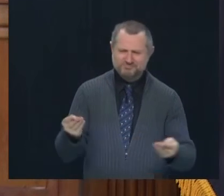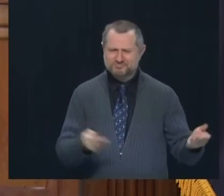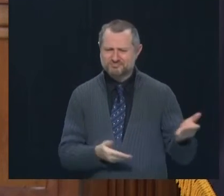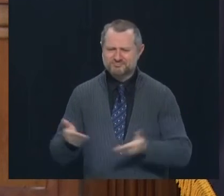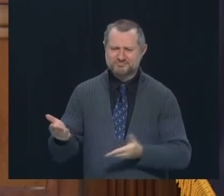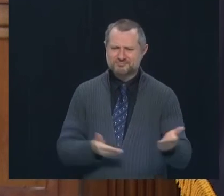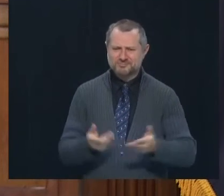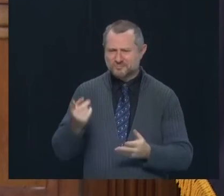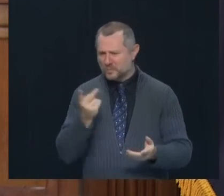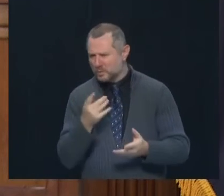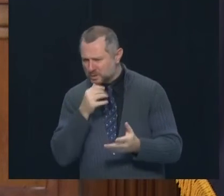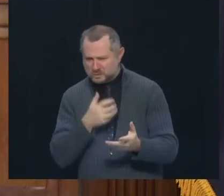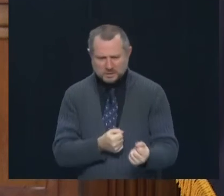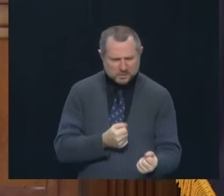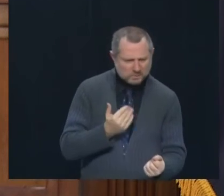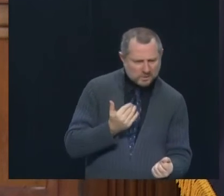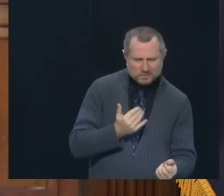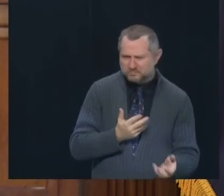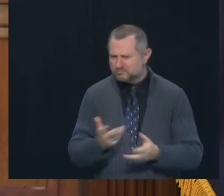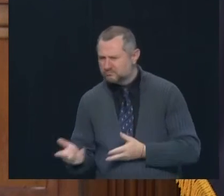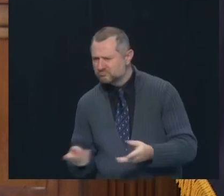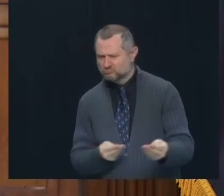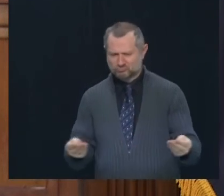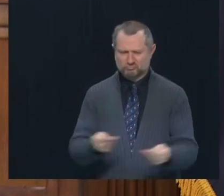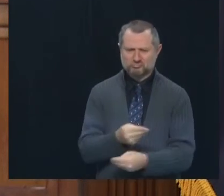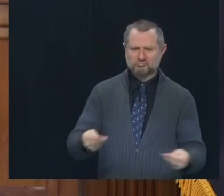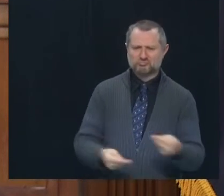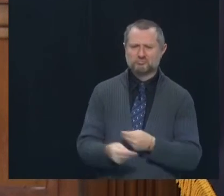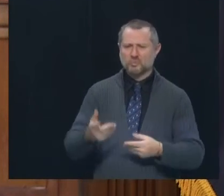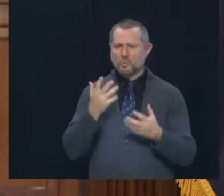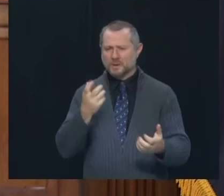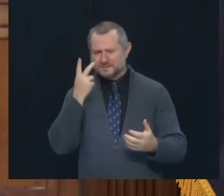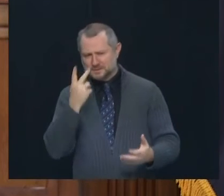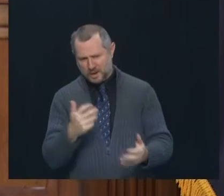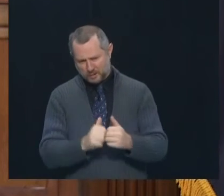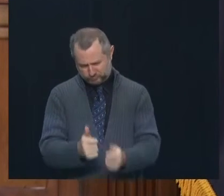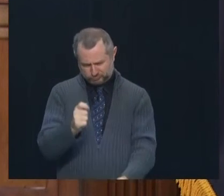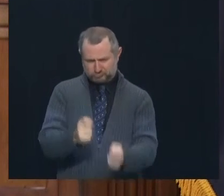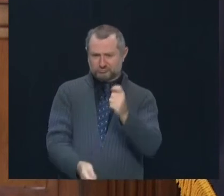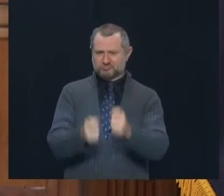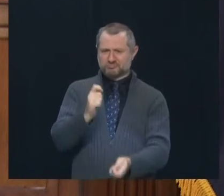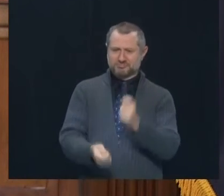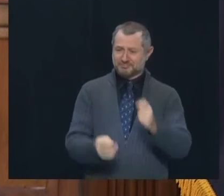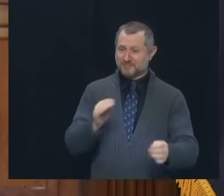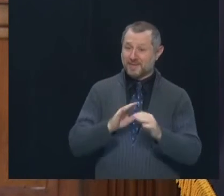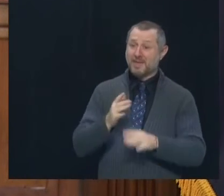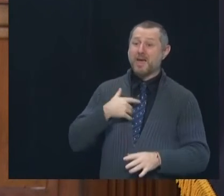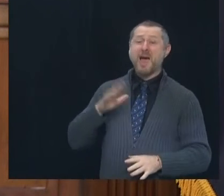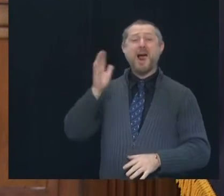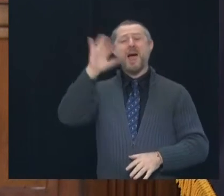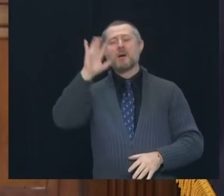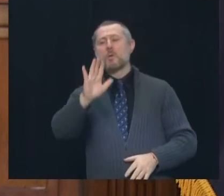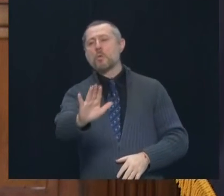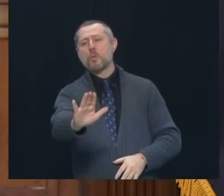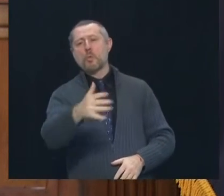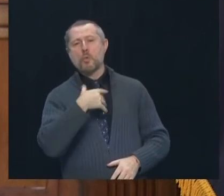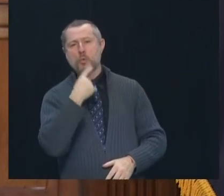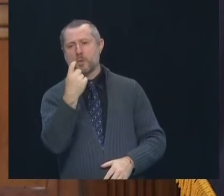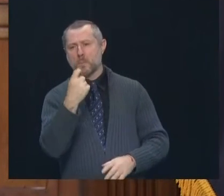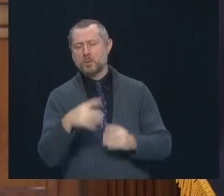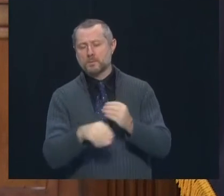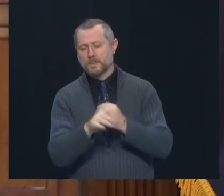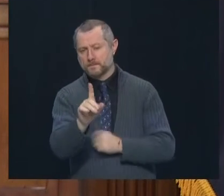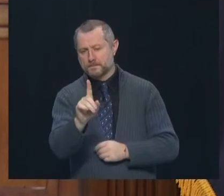trust, make the changes you want. Look, let me just add one point. Name one